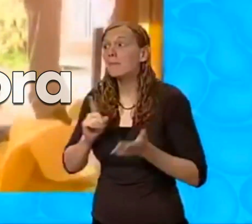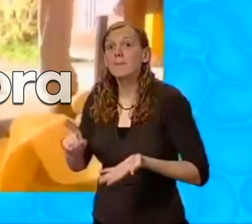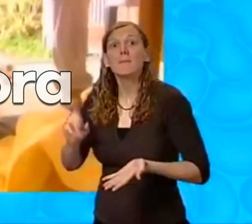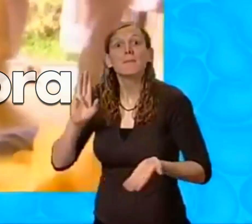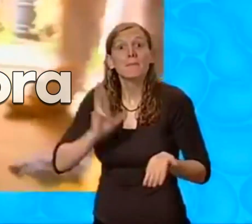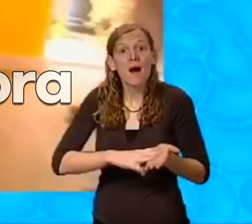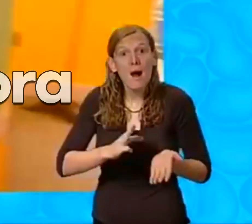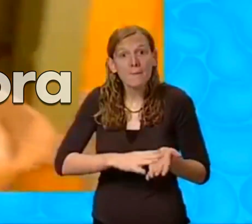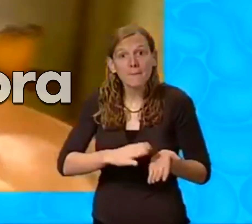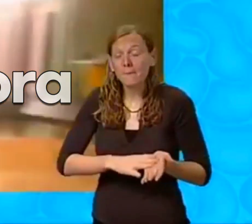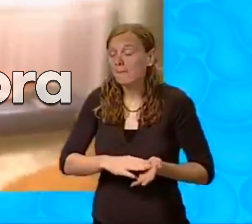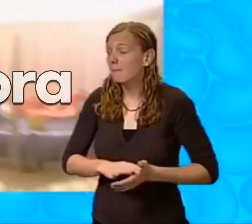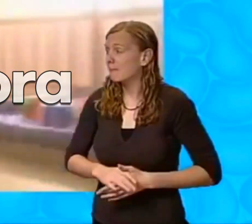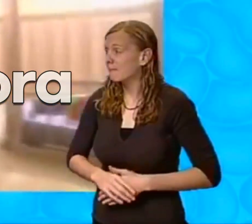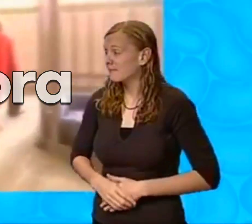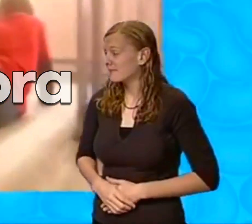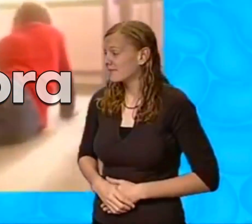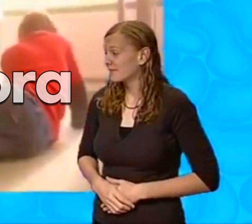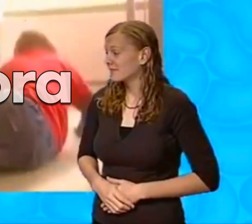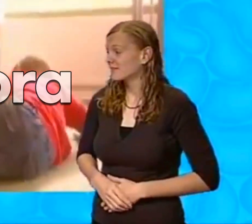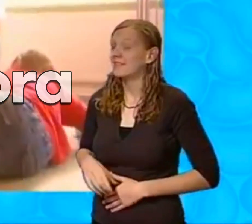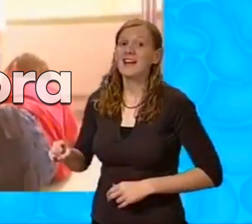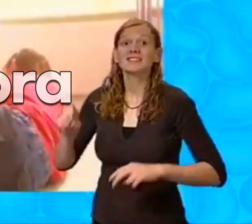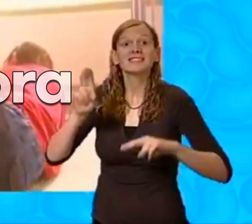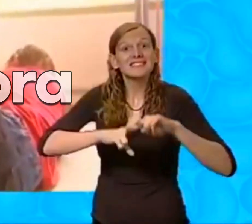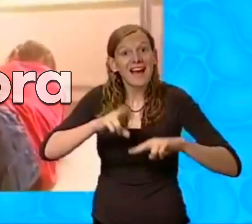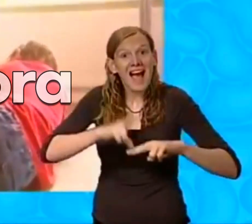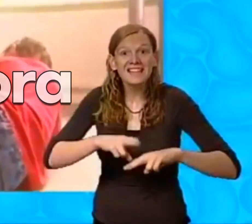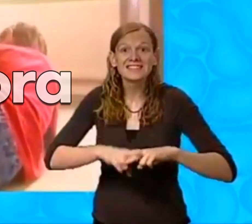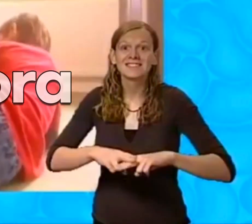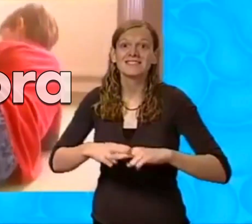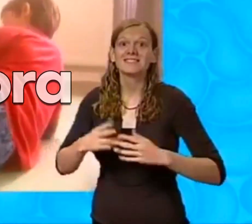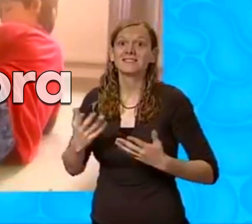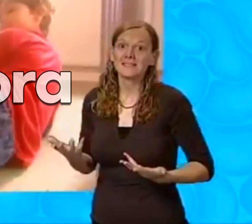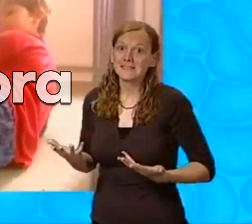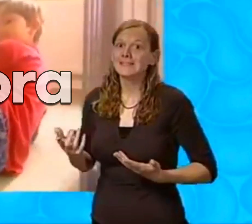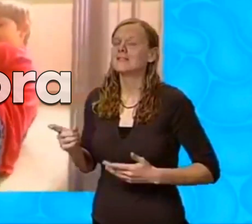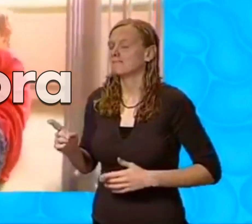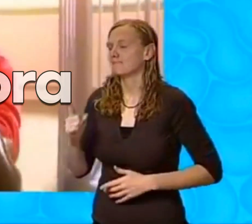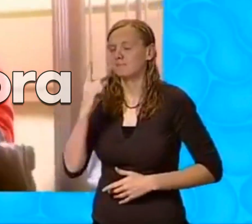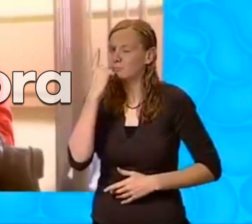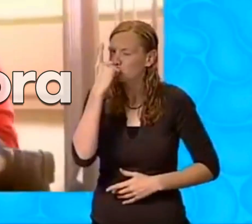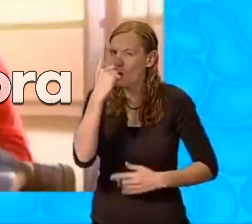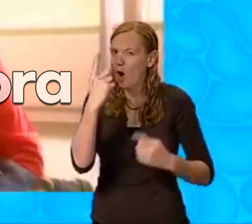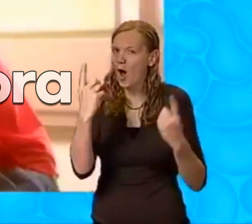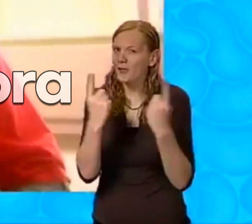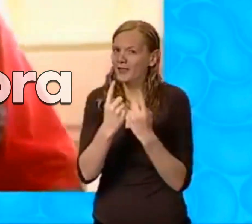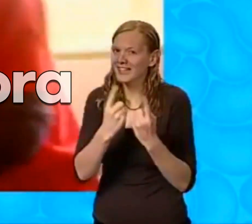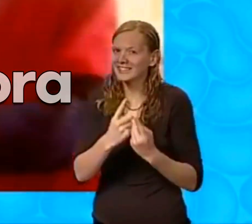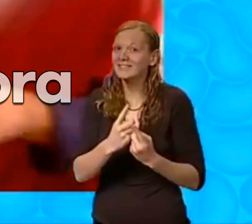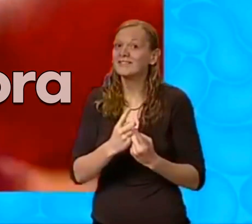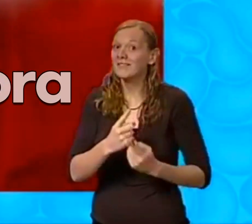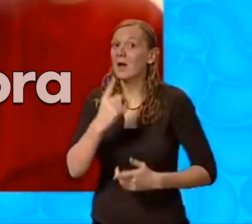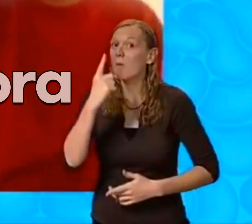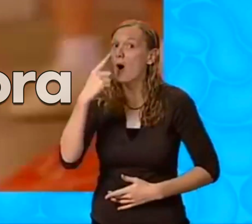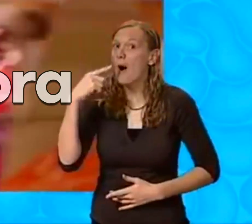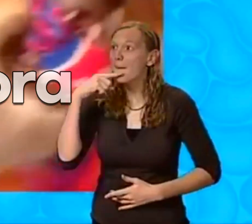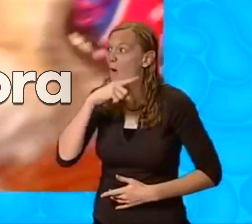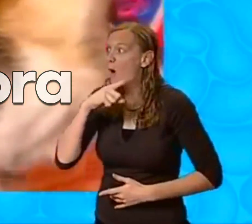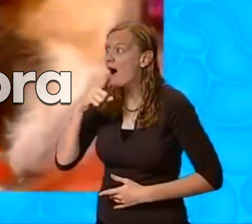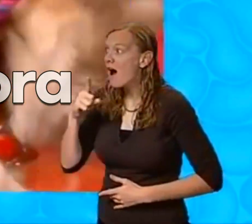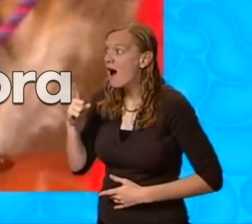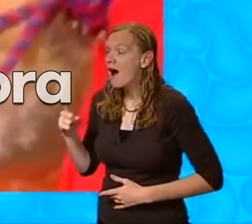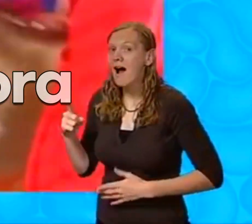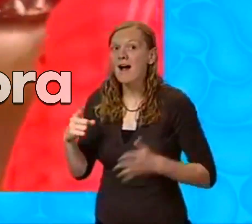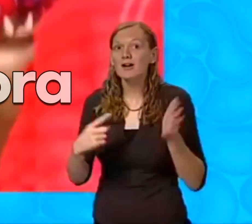clumsy dad. But there is one thing that sets this place apart. One boy, Tommy. He's one upright that is